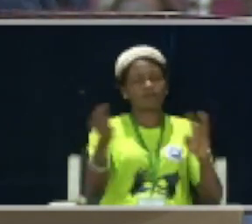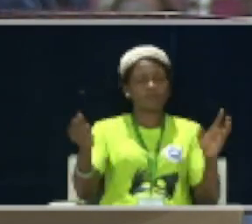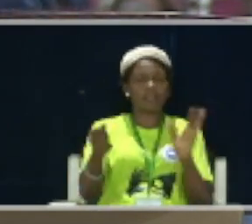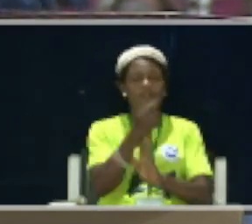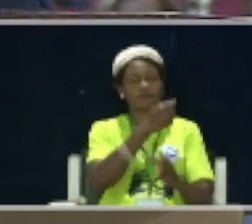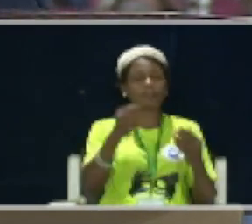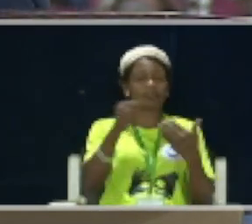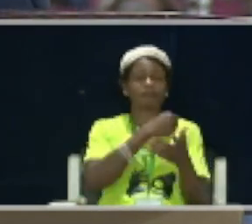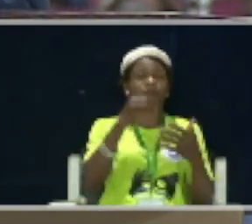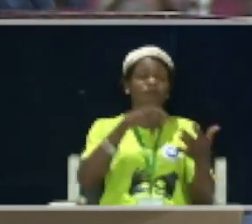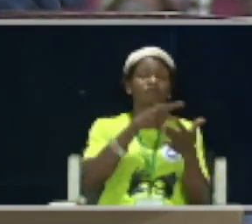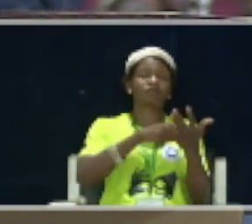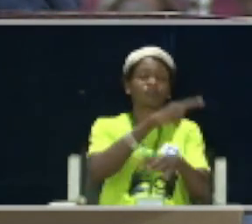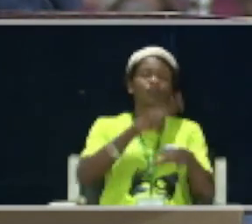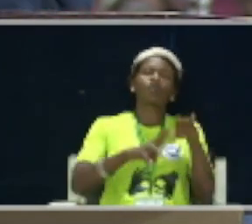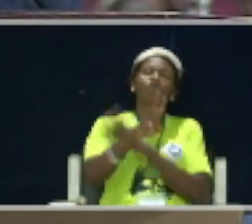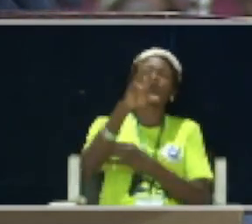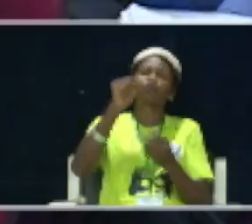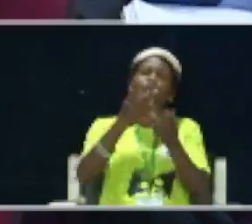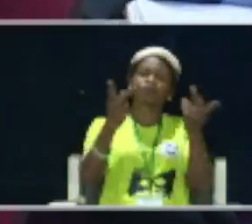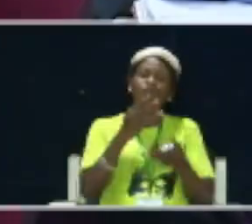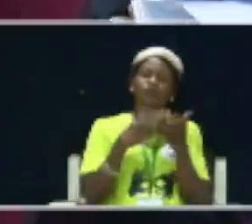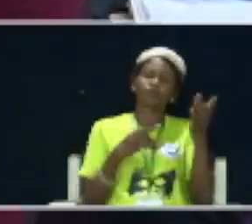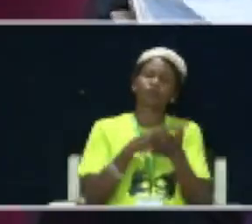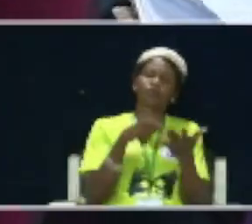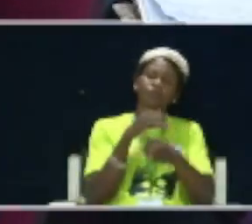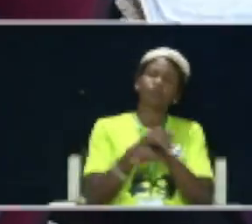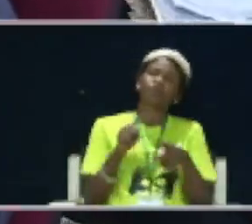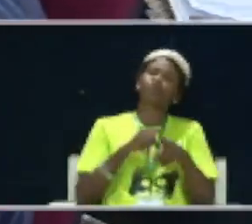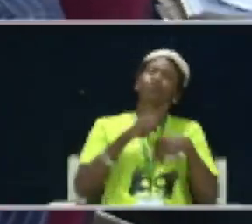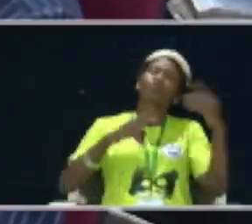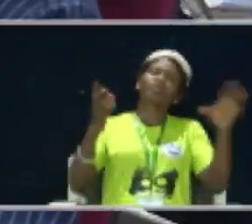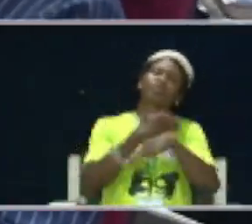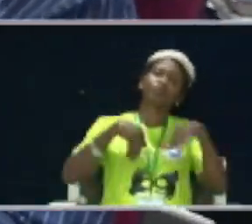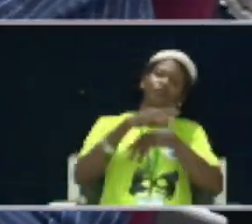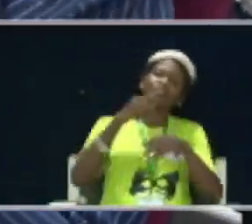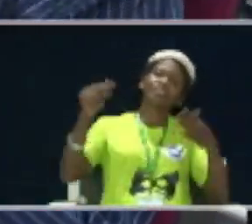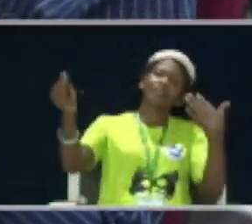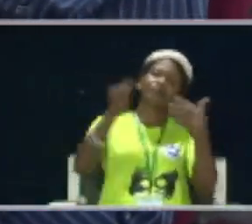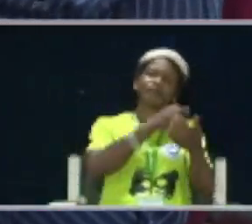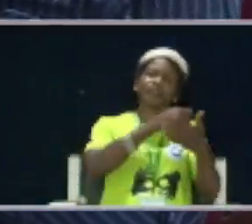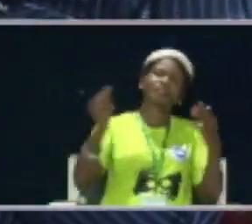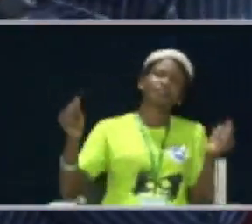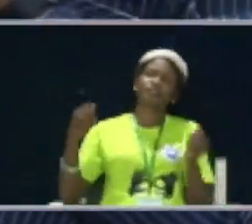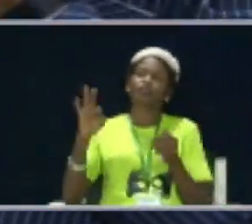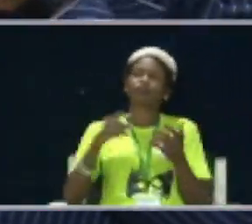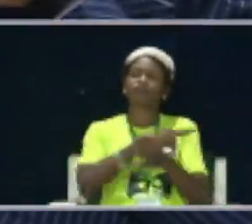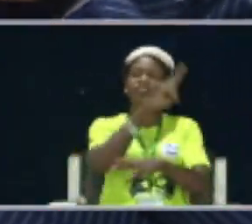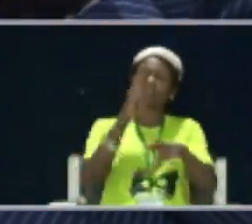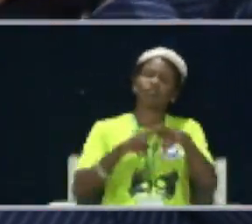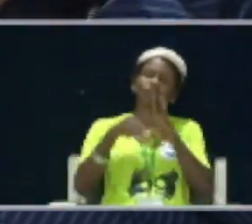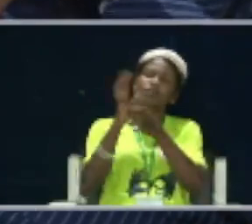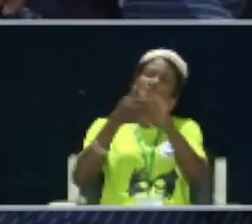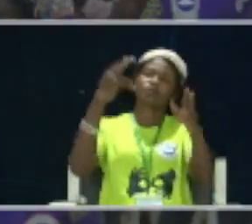reposition somebody tonight to go and take over the affair of a nation,